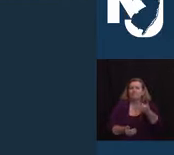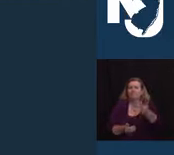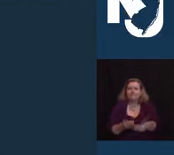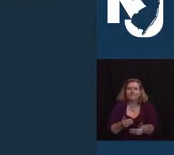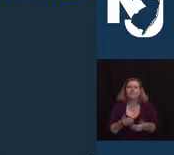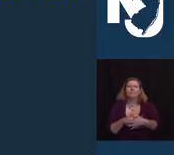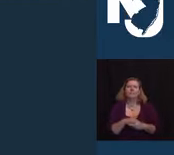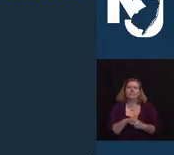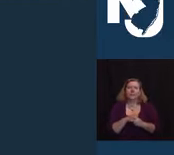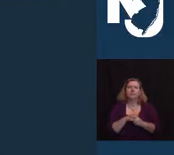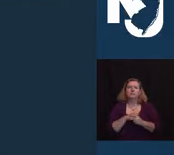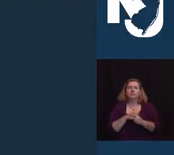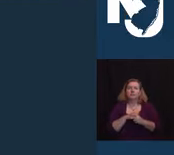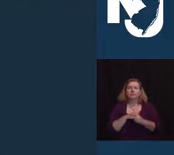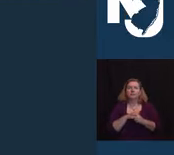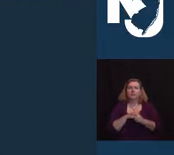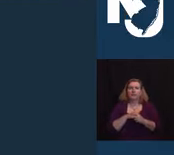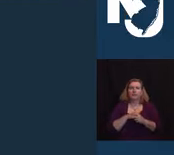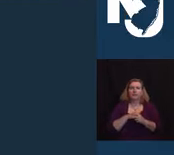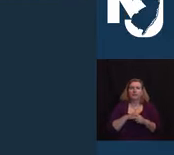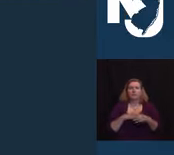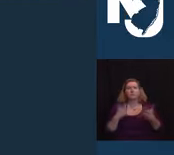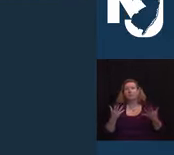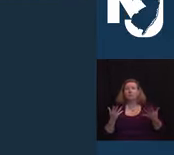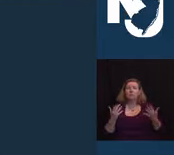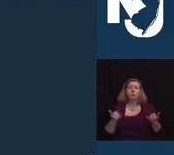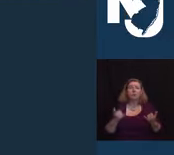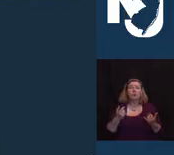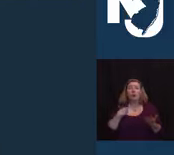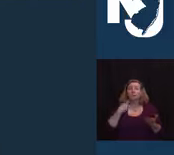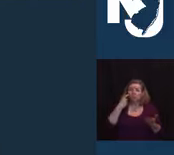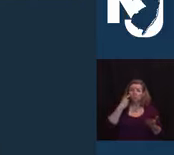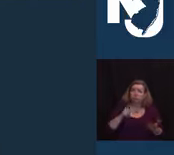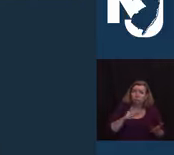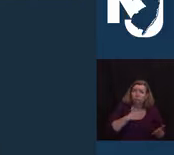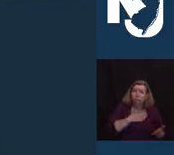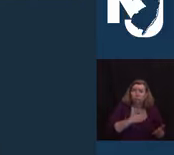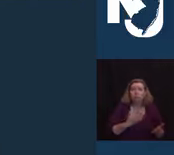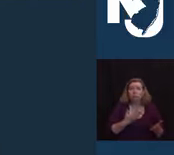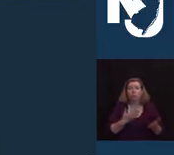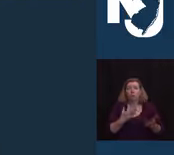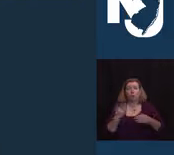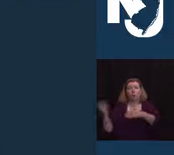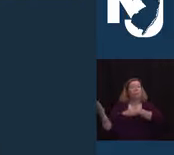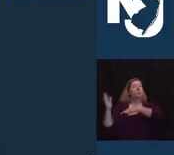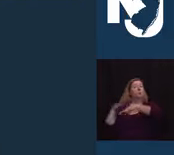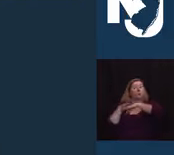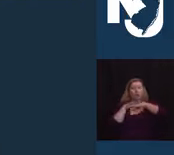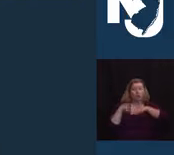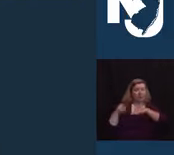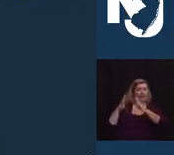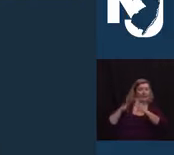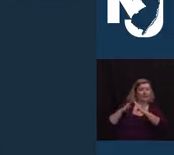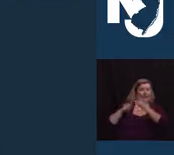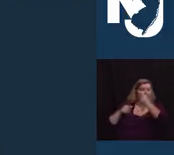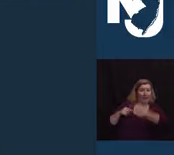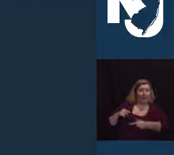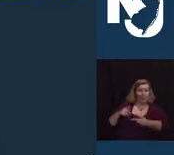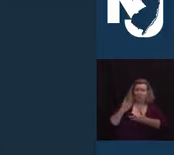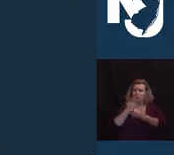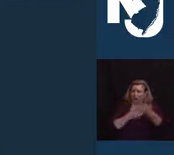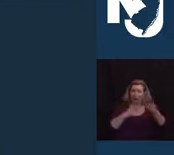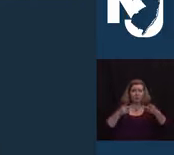off. Now, we fully recognize the important caveat that in some of these communities there may be people who are vaccinated in